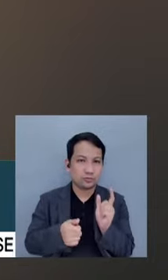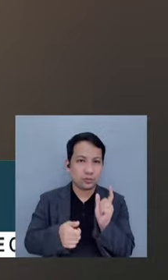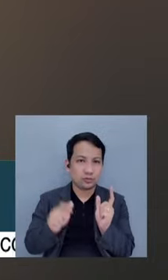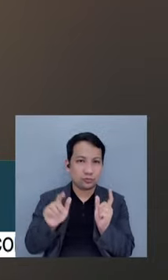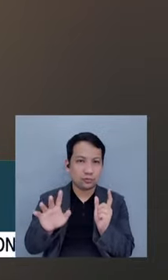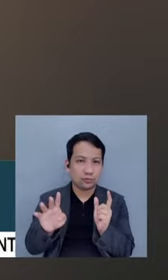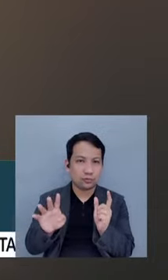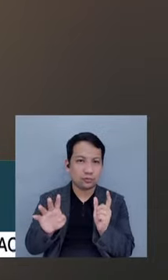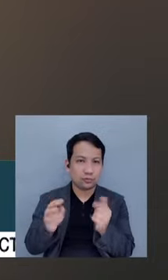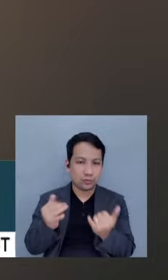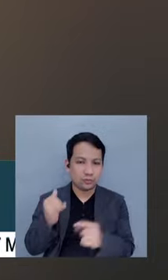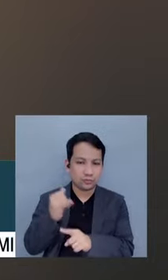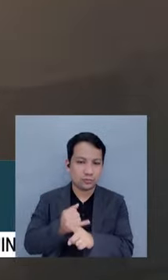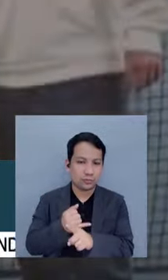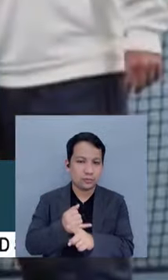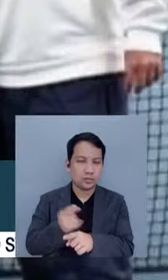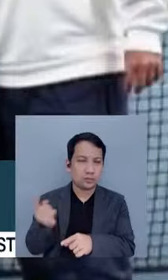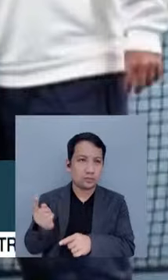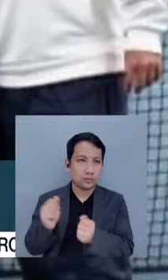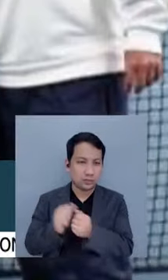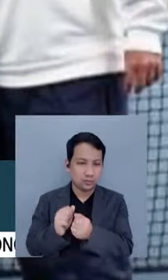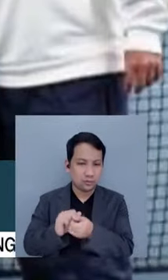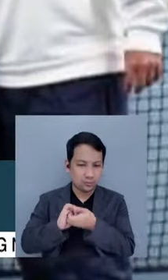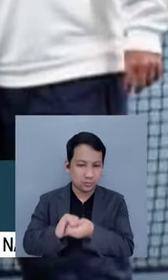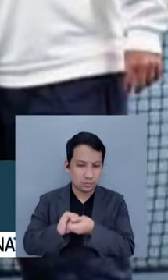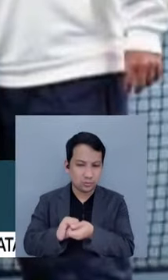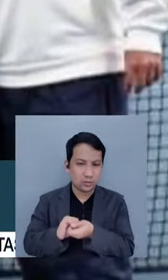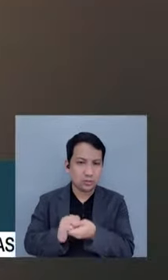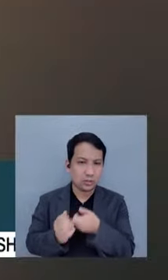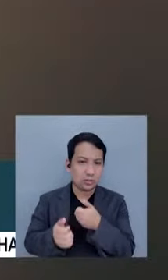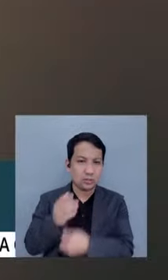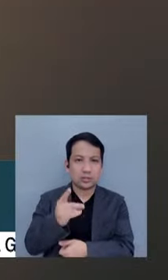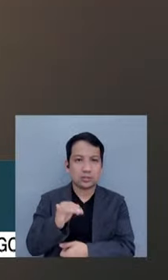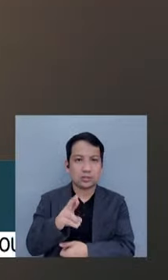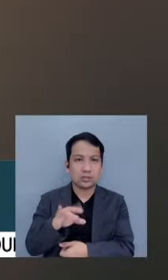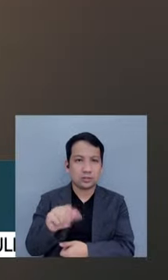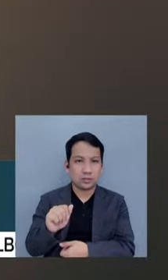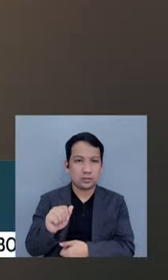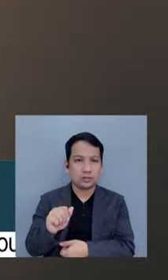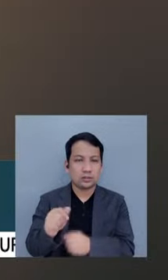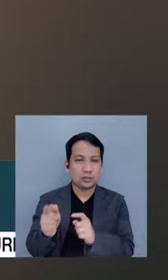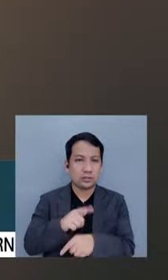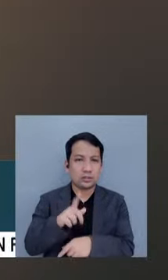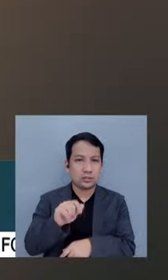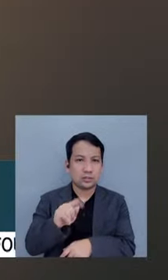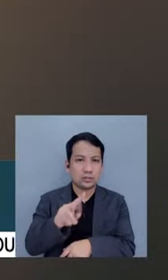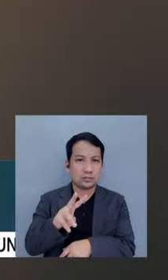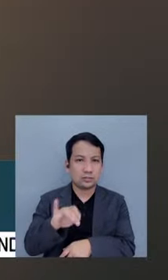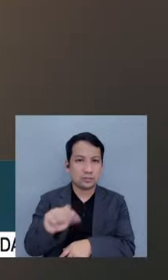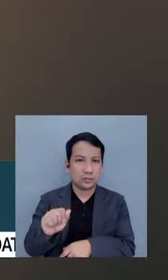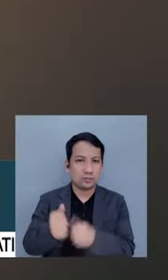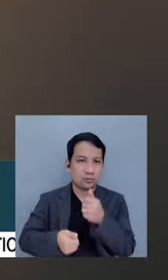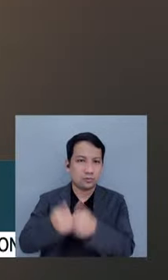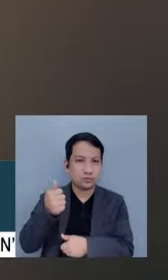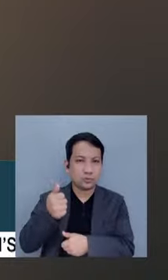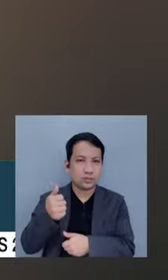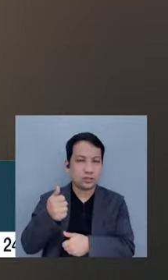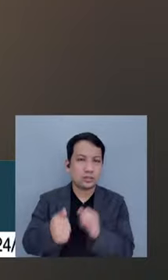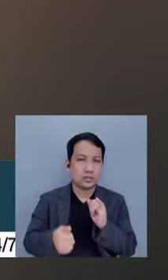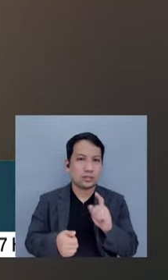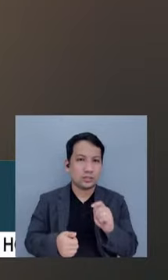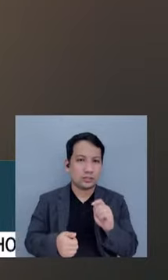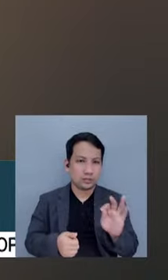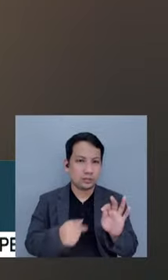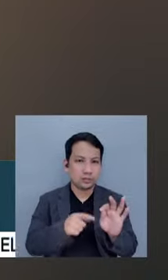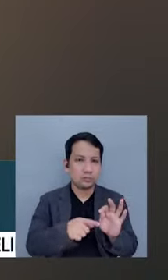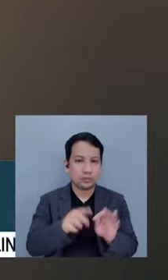January, she and her doubles partner, Daria Semisaho of Latvia, also won a ITF